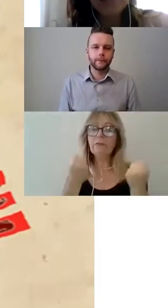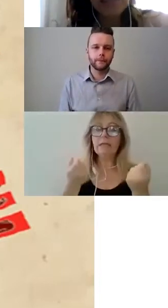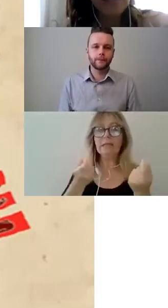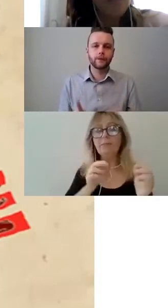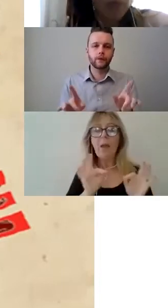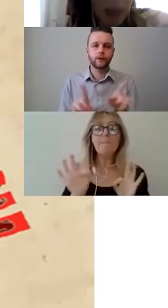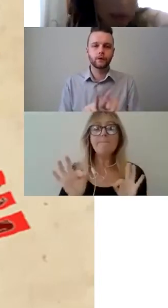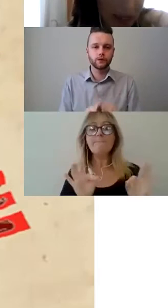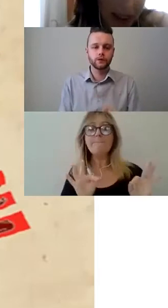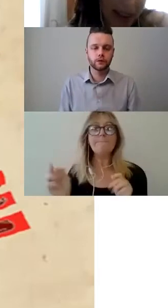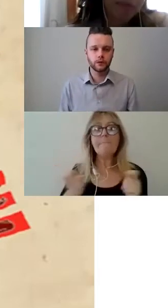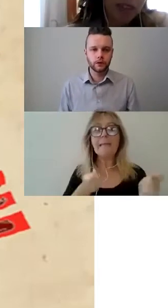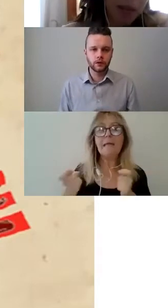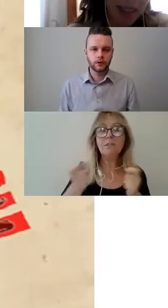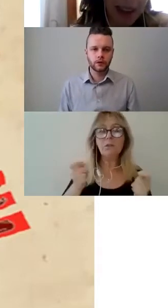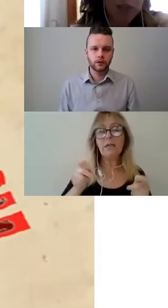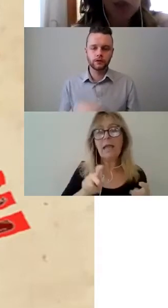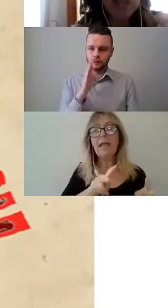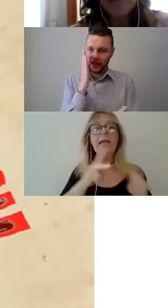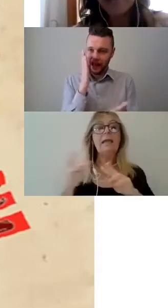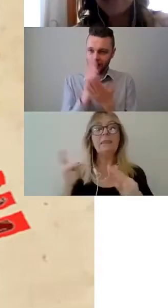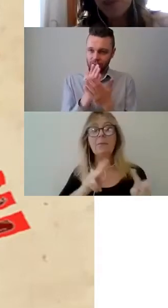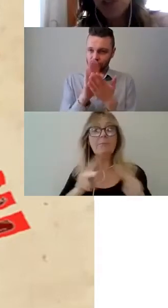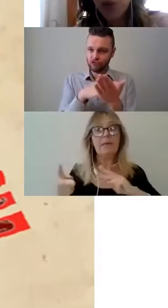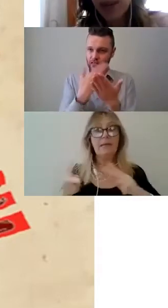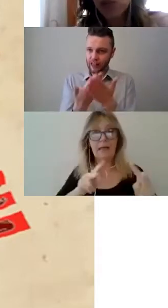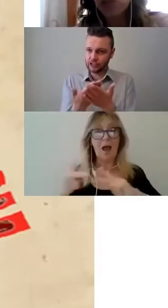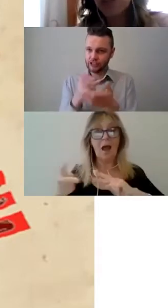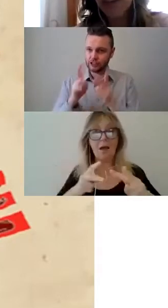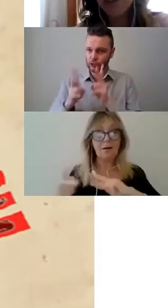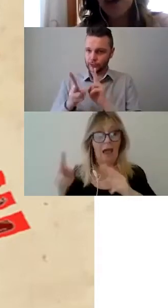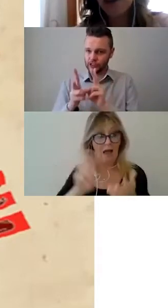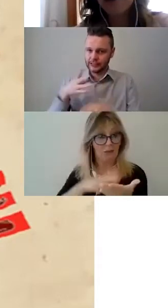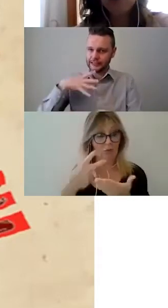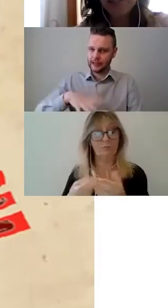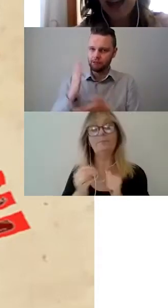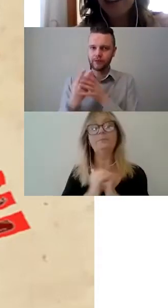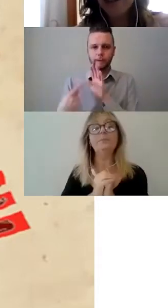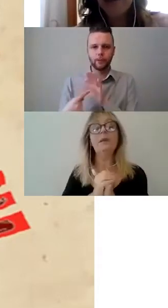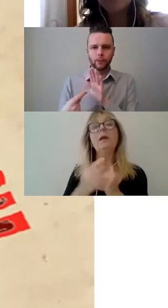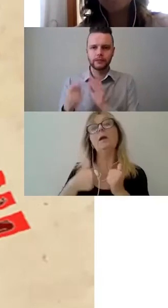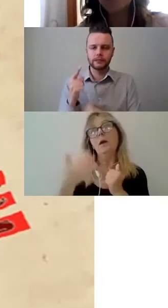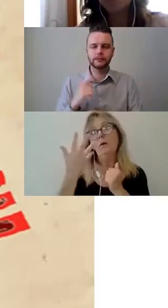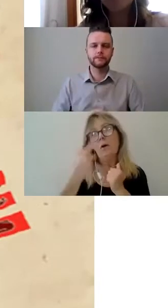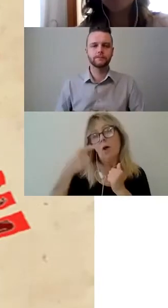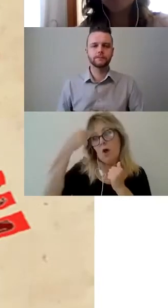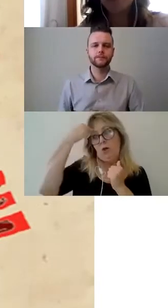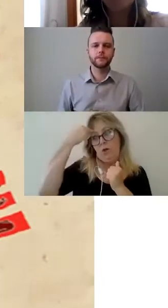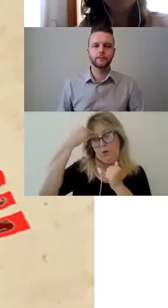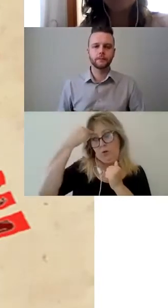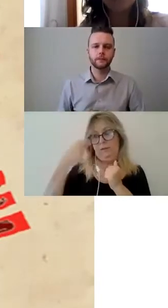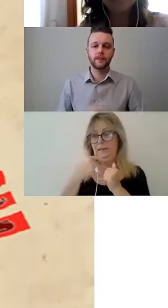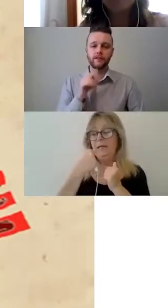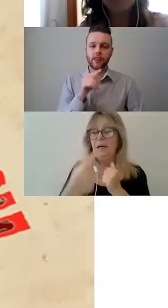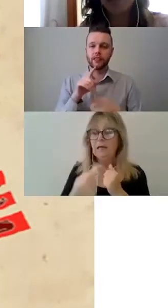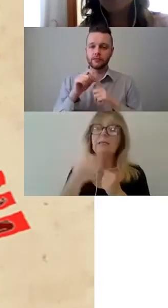Also, accurate translation and interpretation is important. And on this very